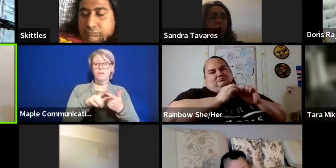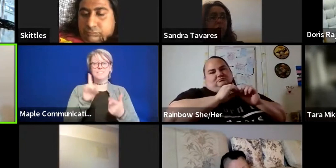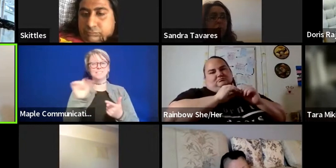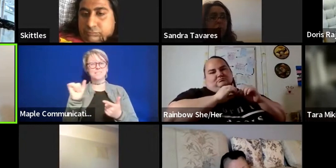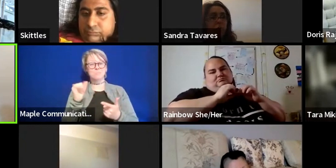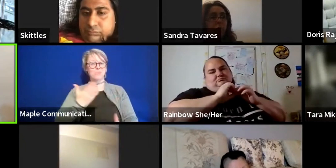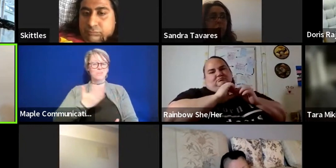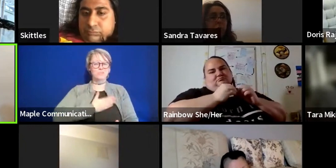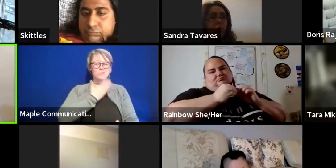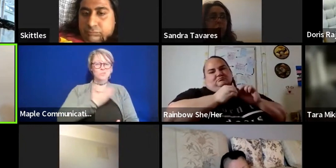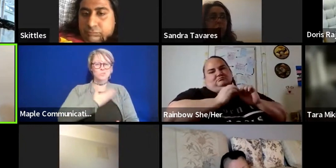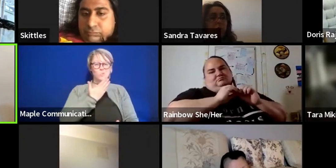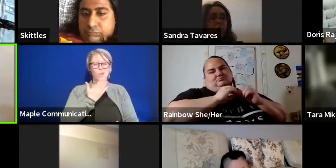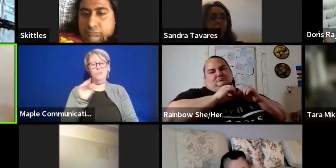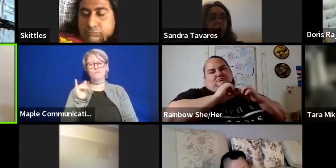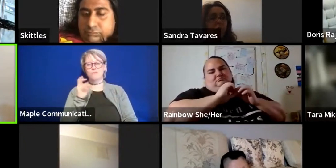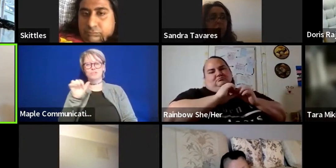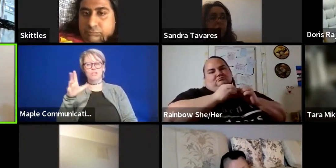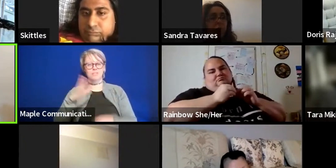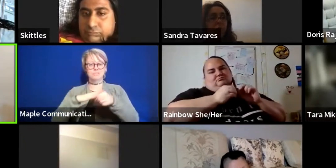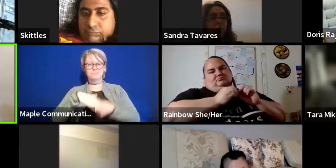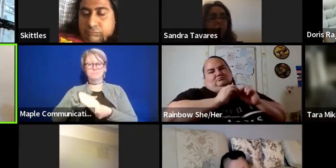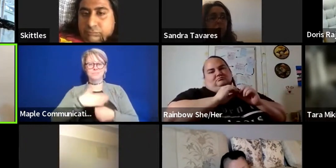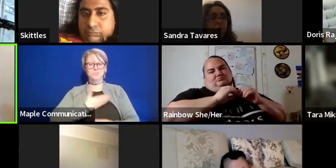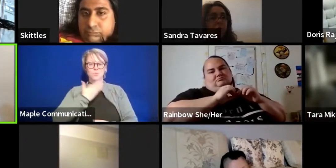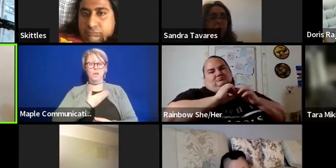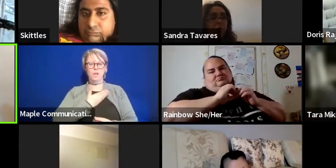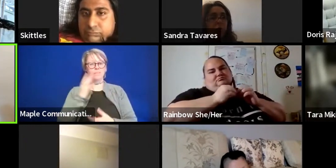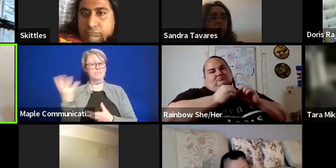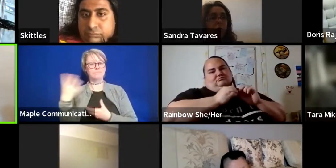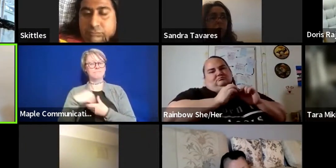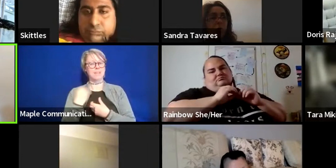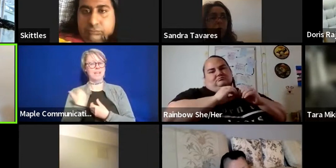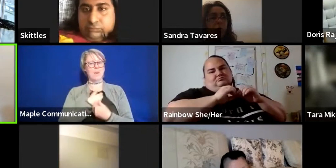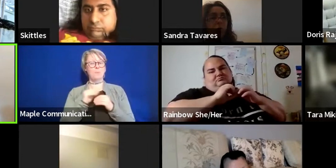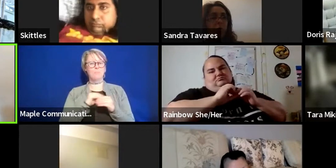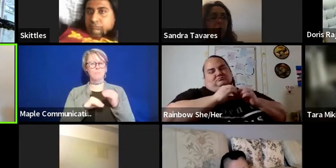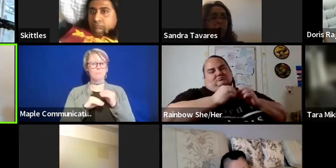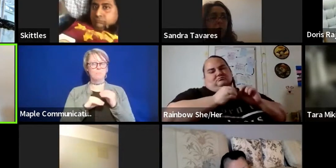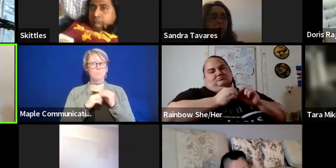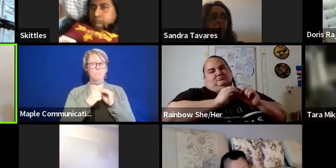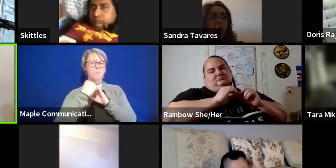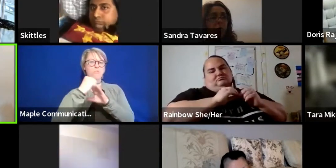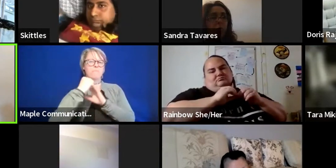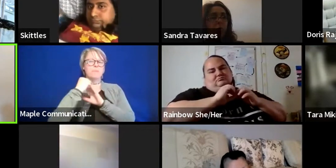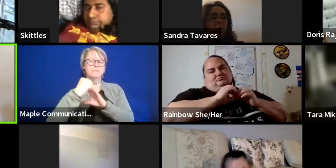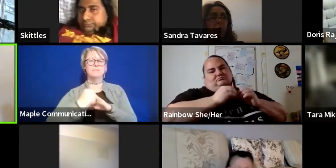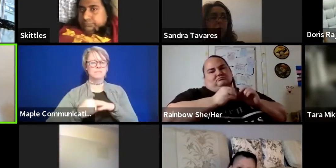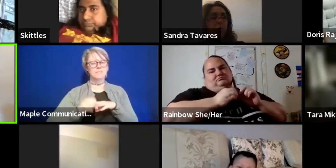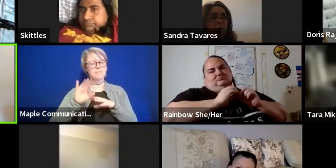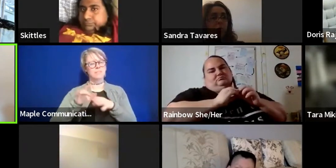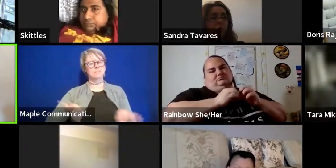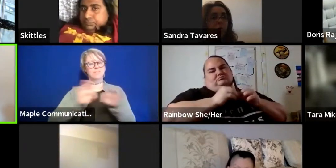our movements. I've been having some technical issues with some writing that I did for this little piece here,